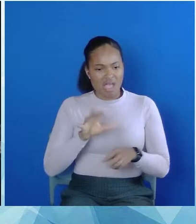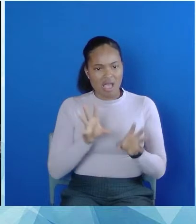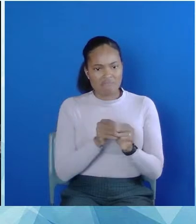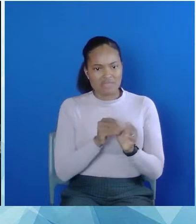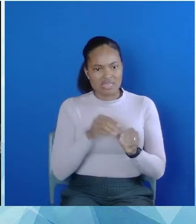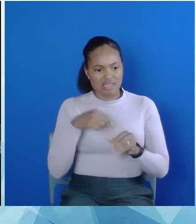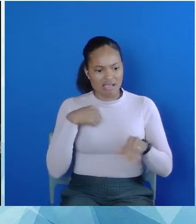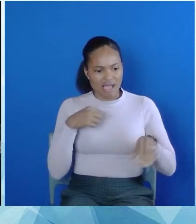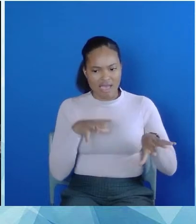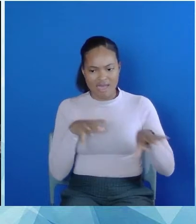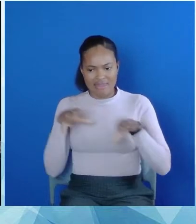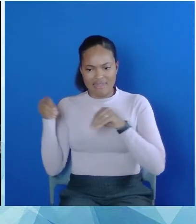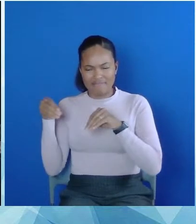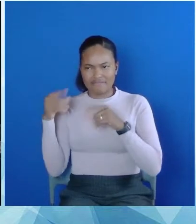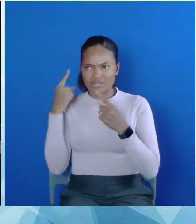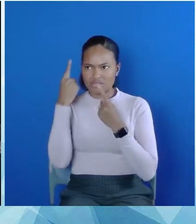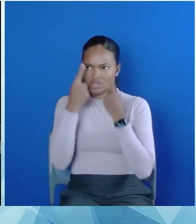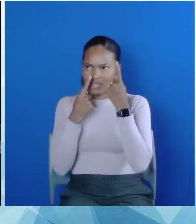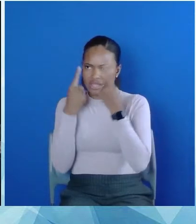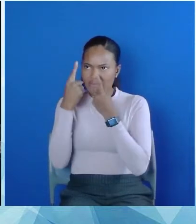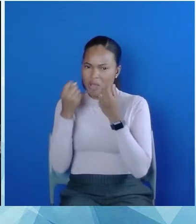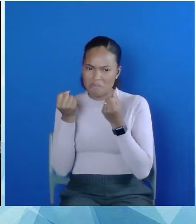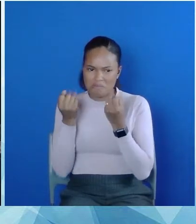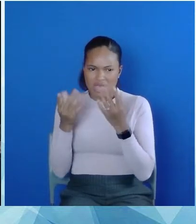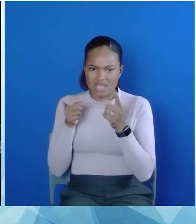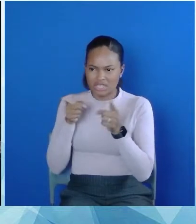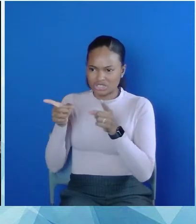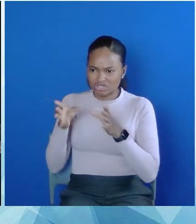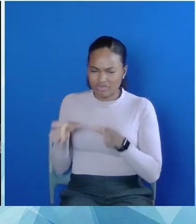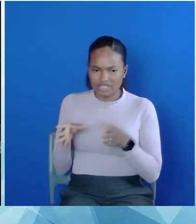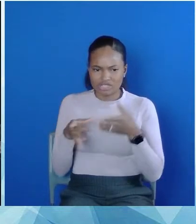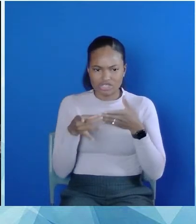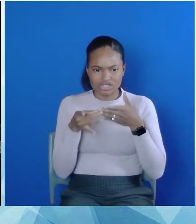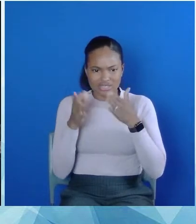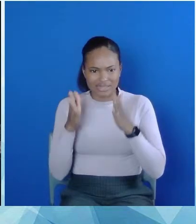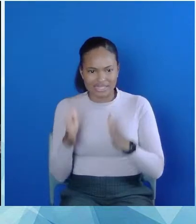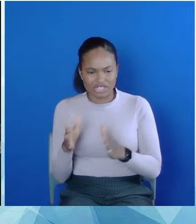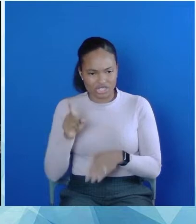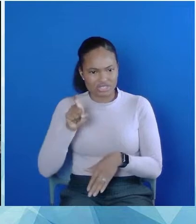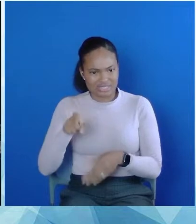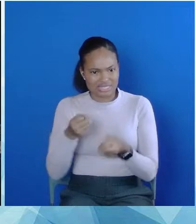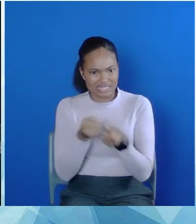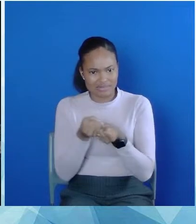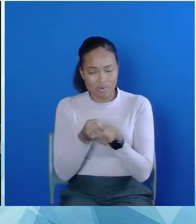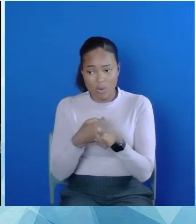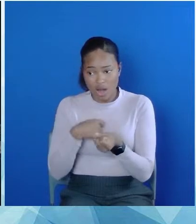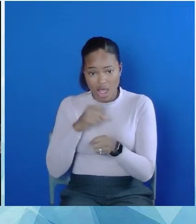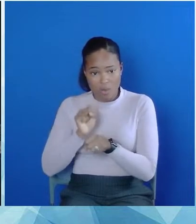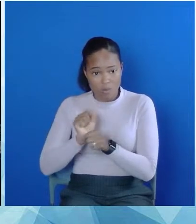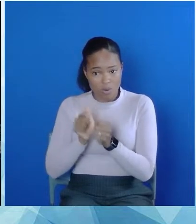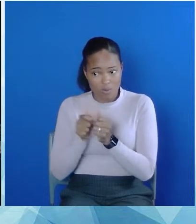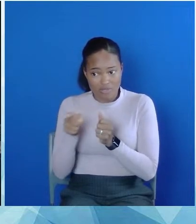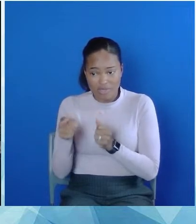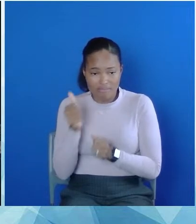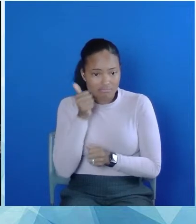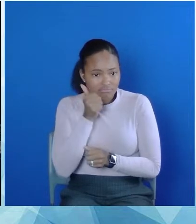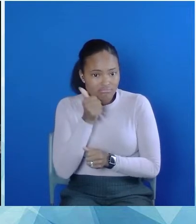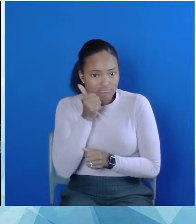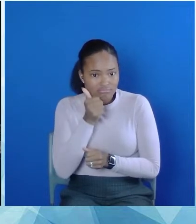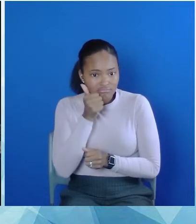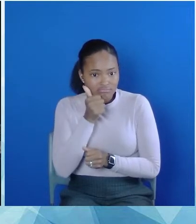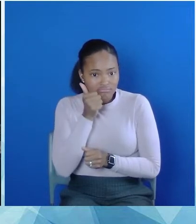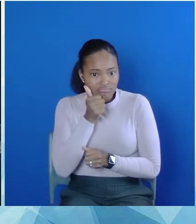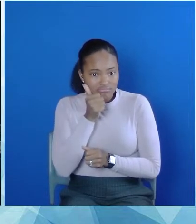lot of directors and leaders that need support in this agency. I work with them day to day, hand in hand.